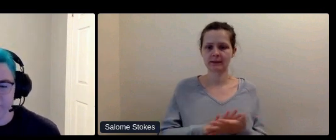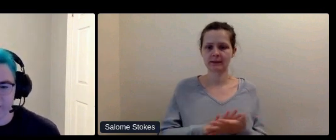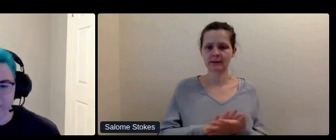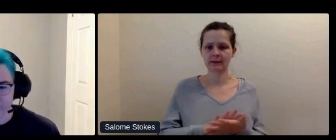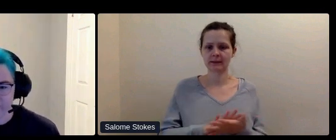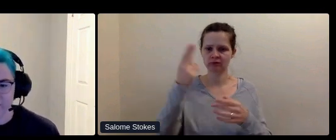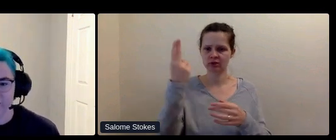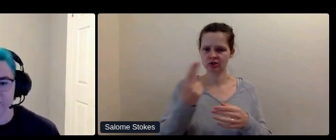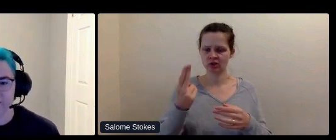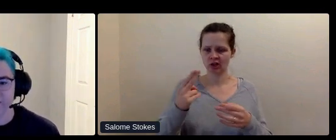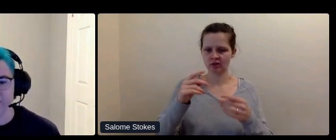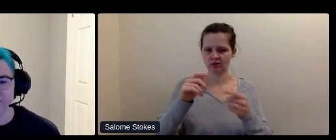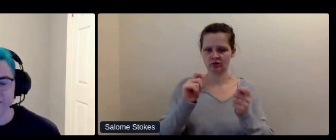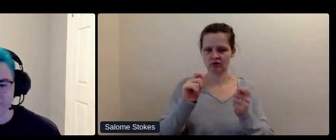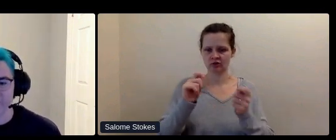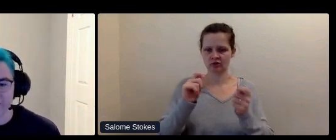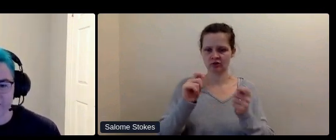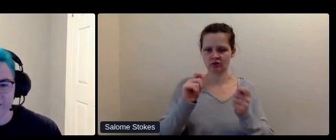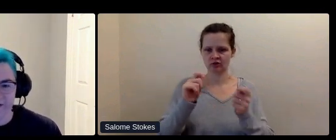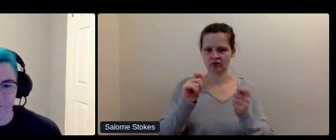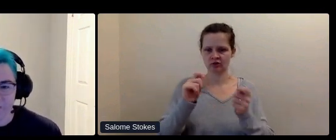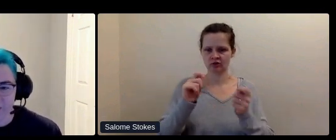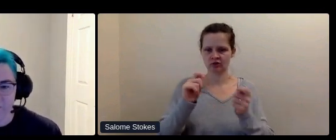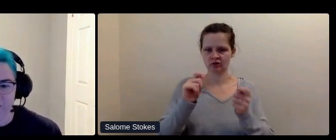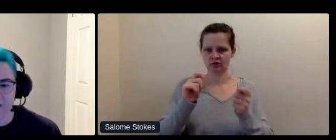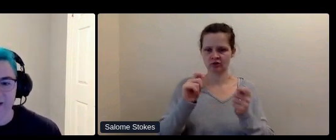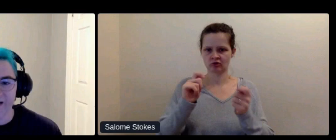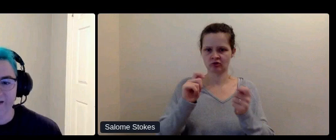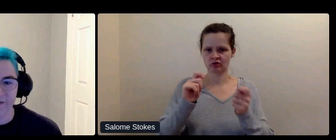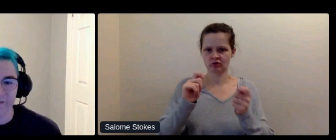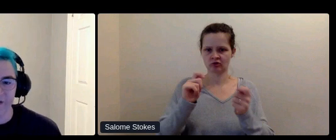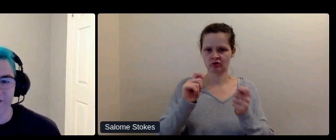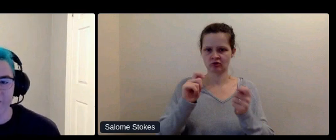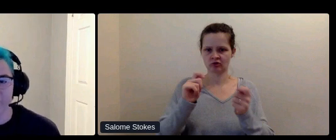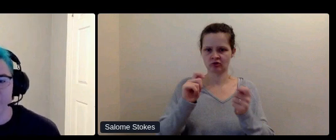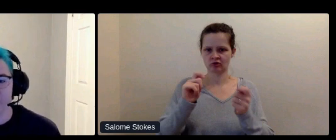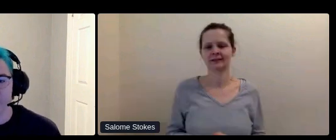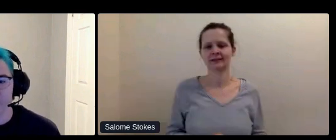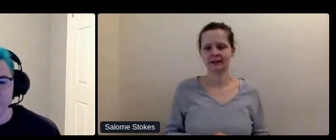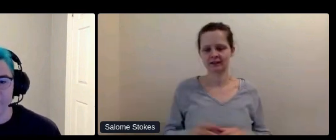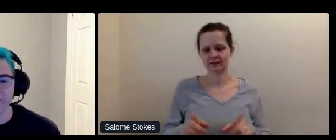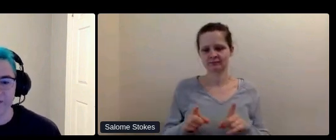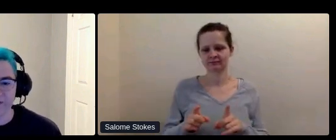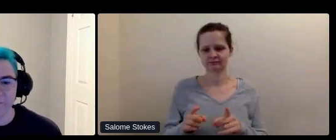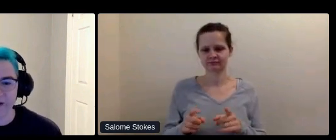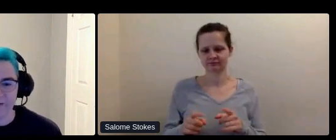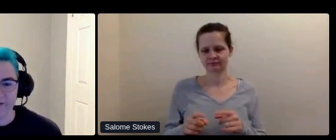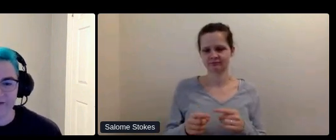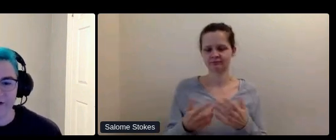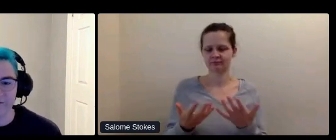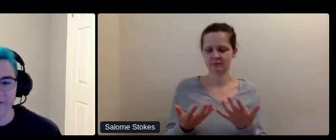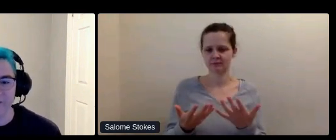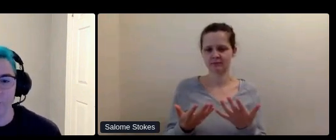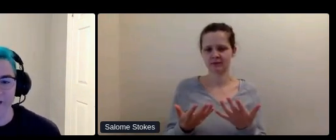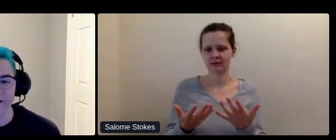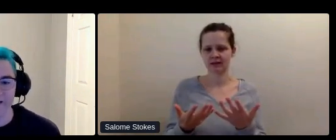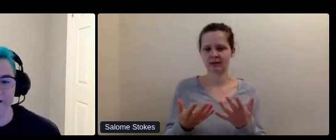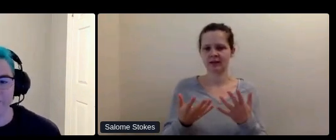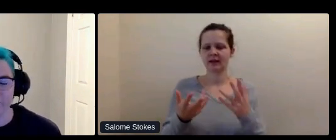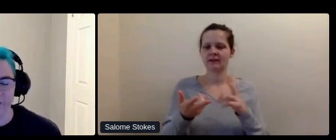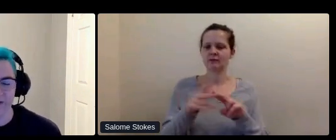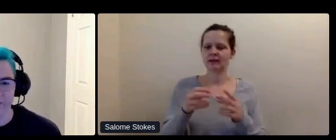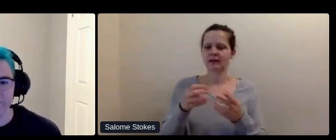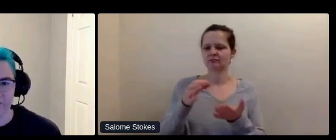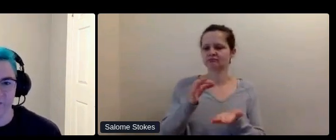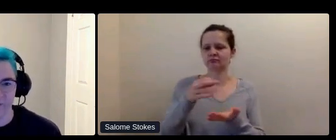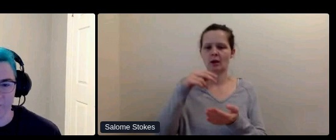my favorite analogy here, and this is thanks to the accessibility community. It's always better to put blueberries into the batter at the start rather than waiting until after